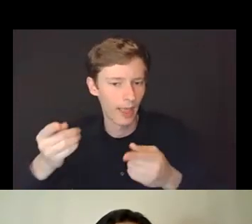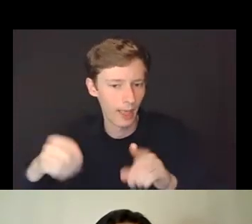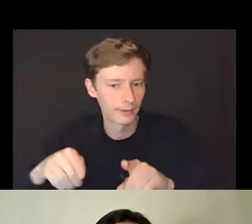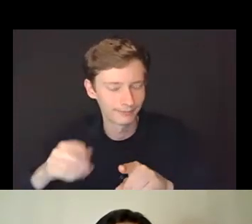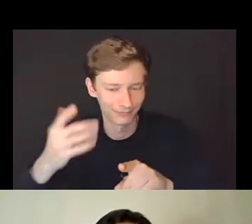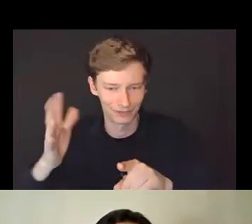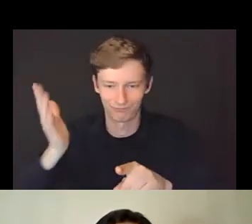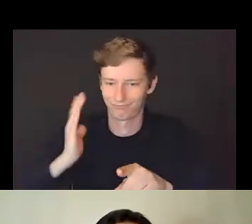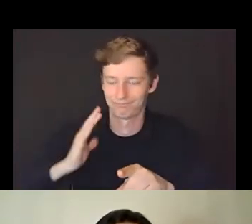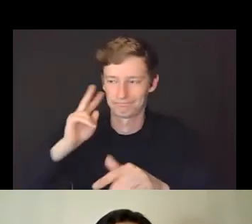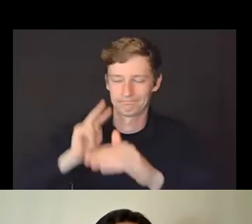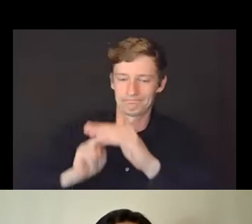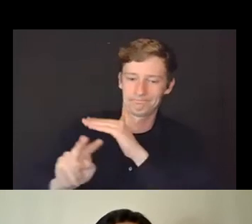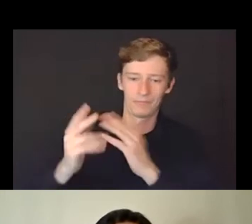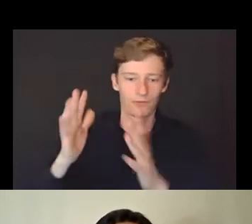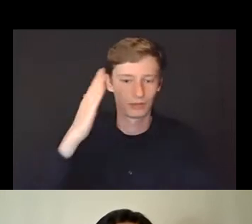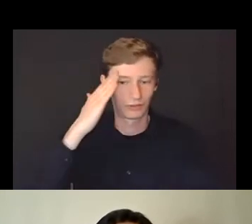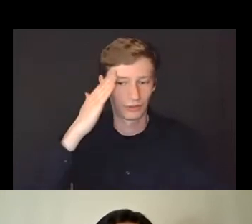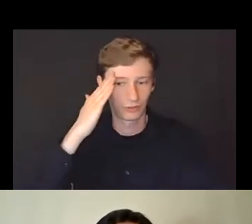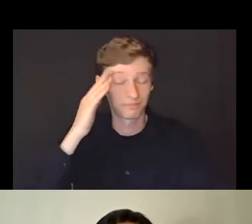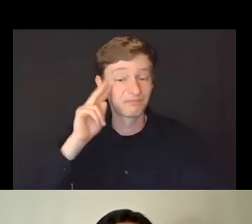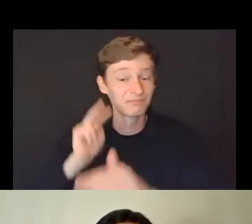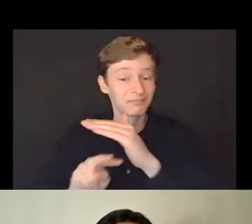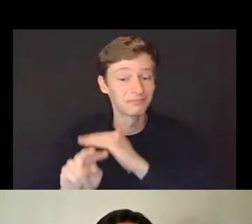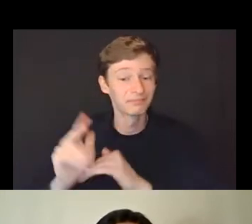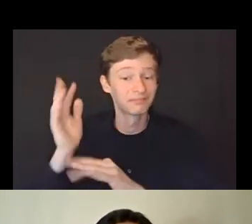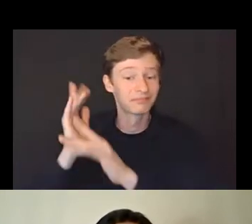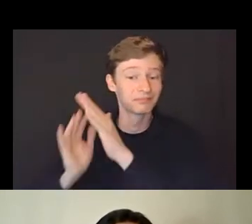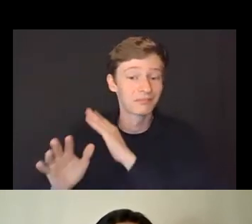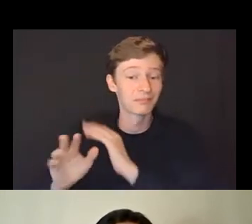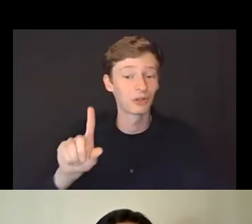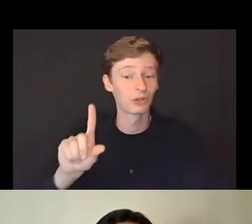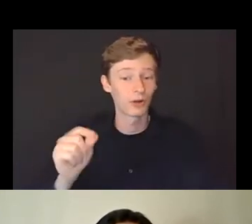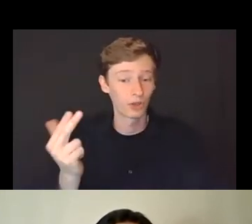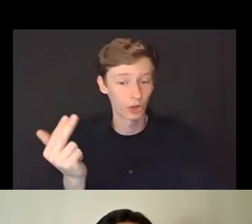And we saw this coming as far back as 2013 in the Shelby versus Holder case,